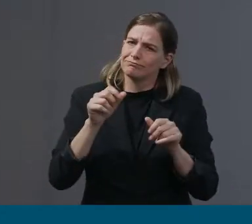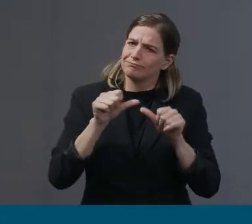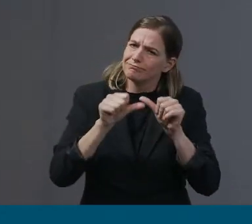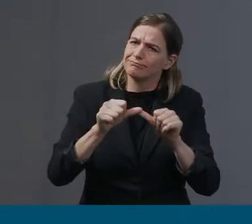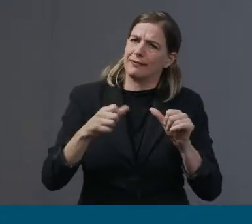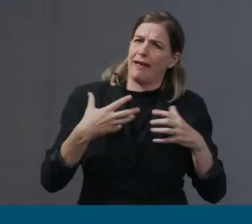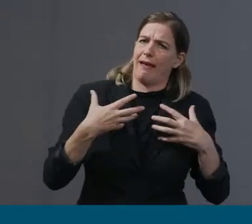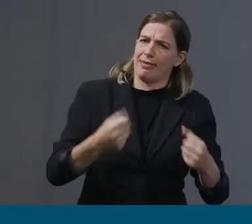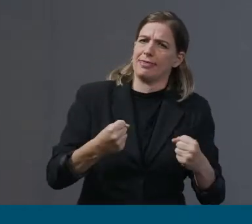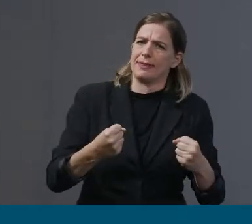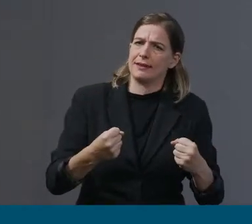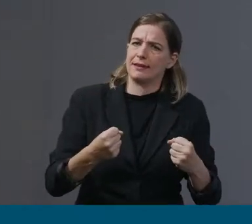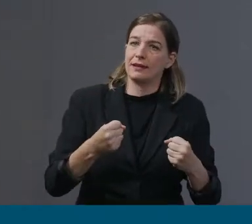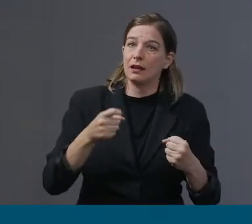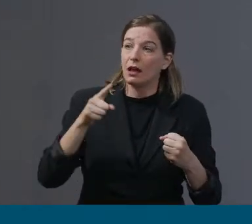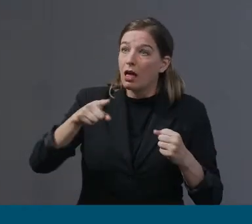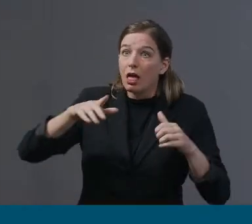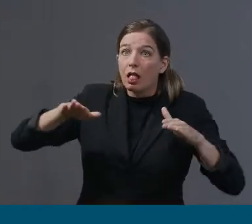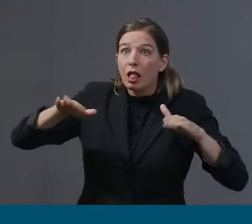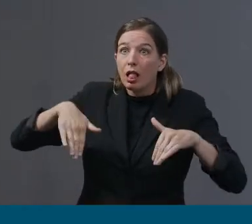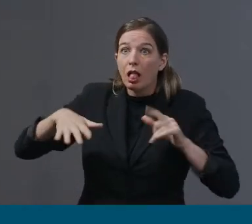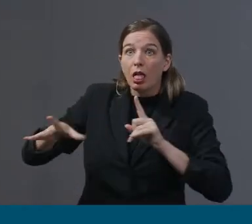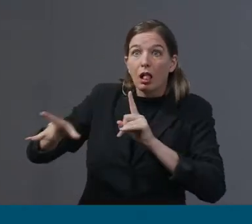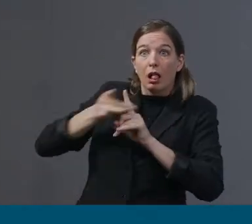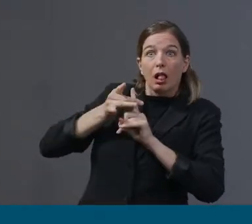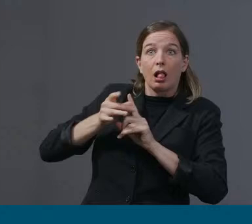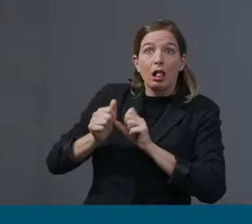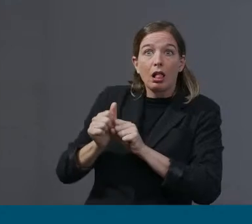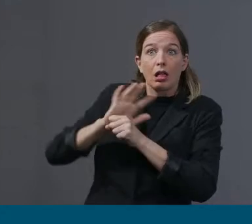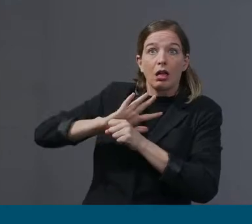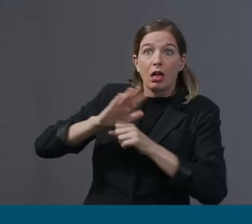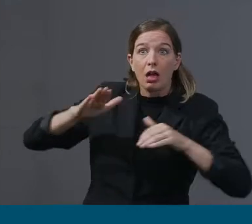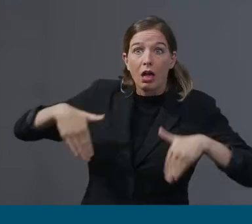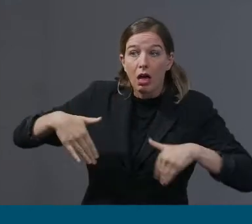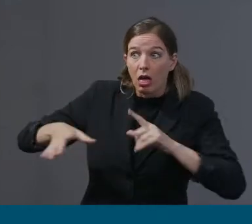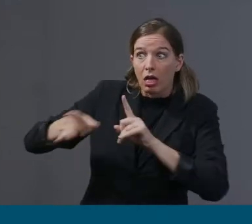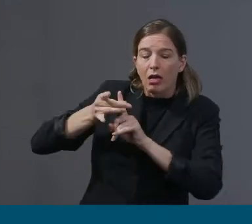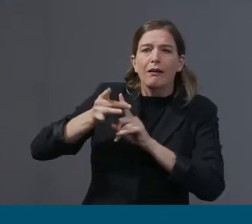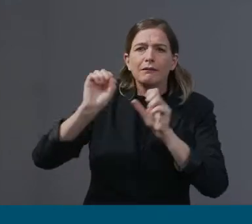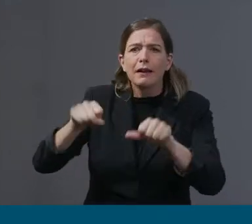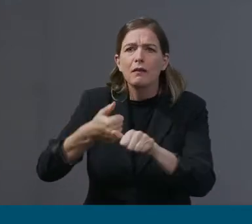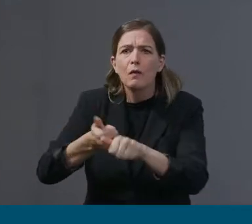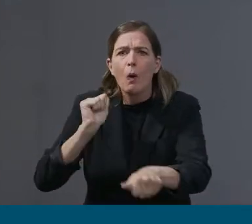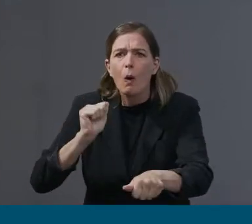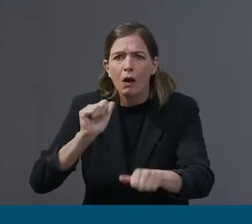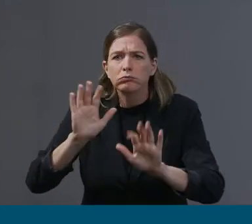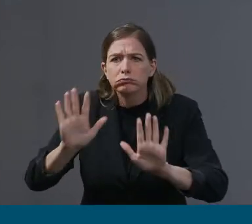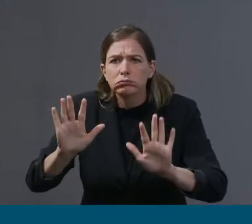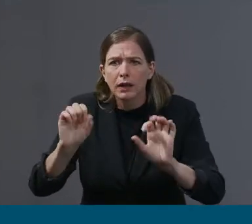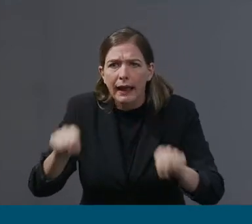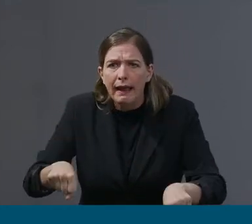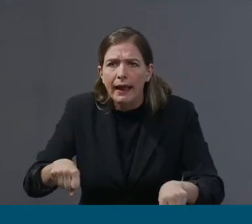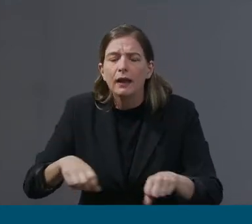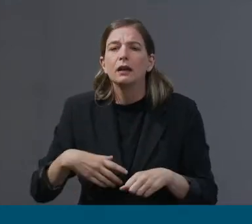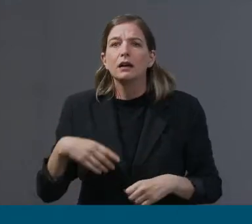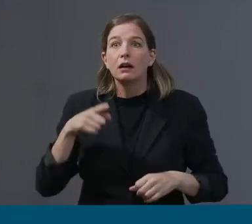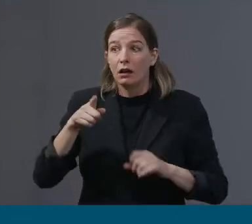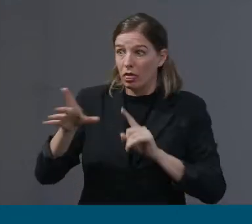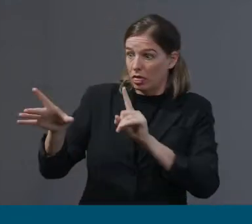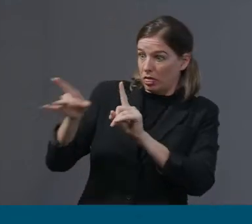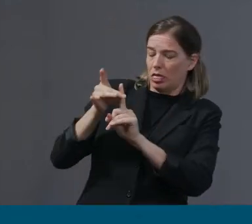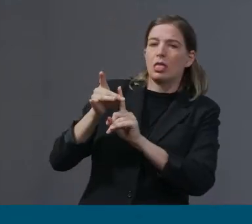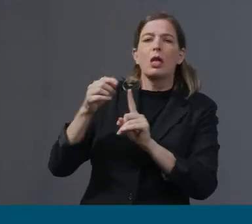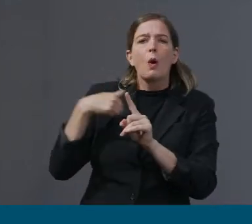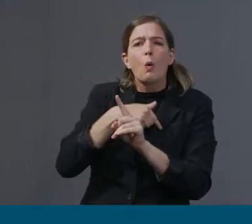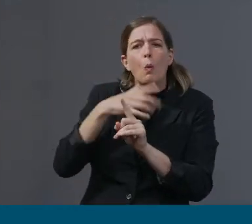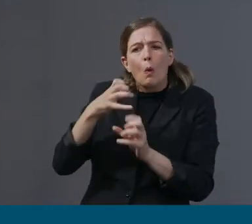you can avoid contracting COVID-19. If you do contract it, we want to be able to care for you, but we're